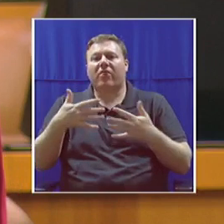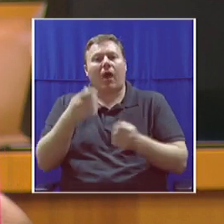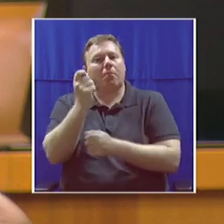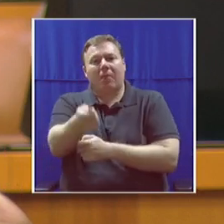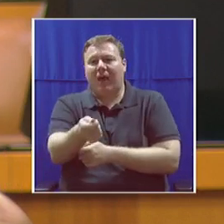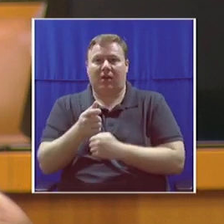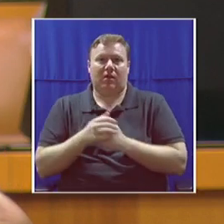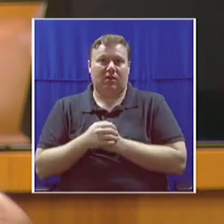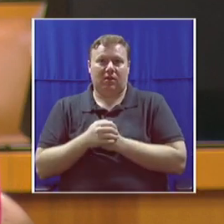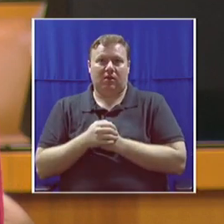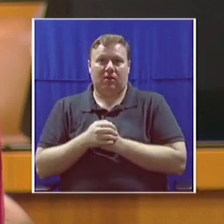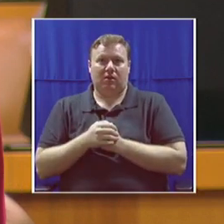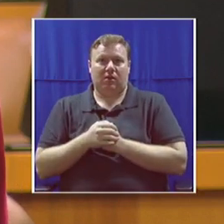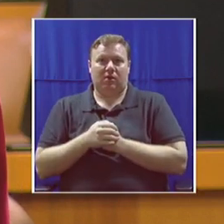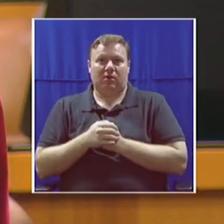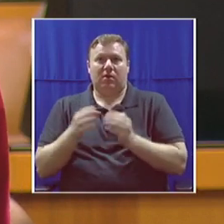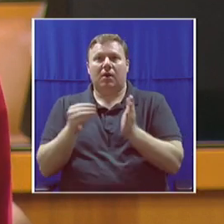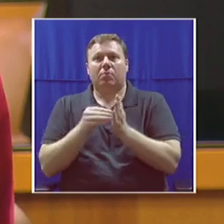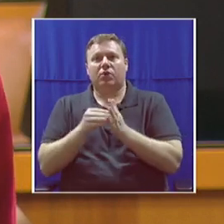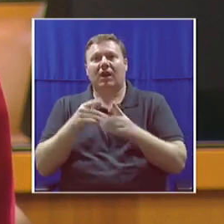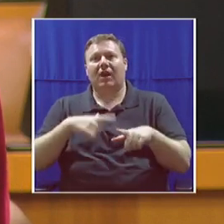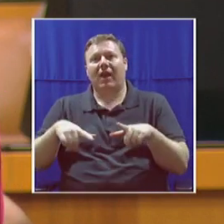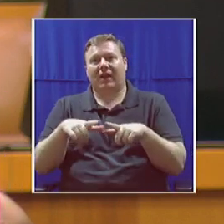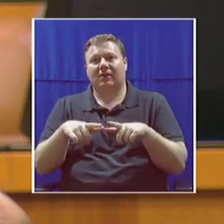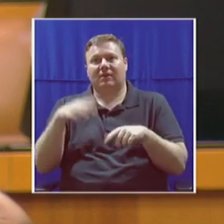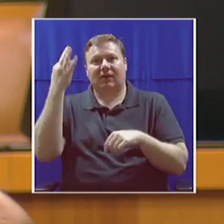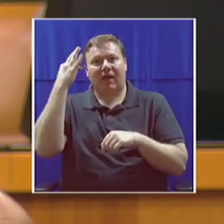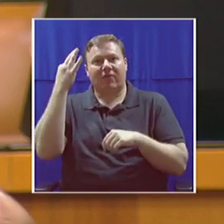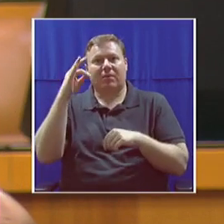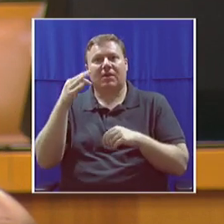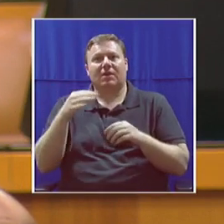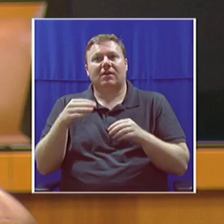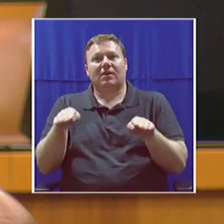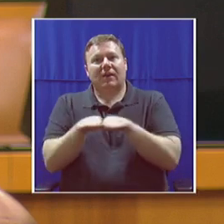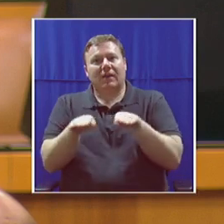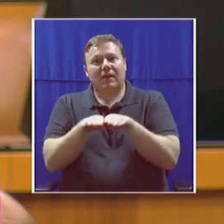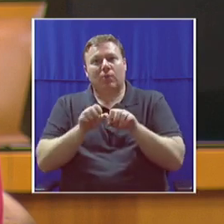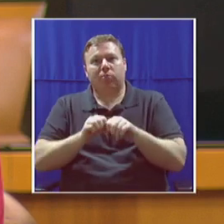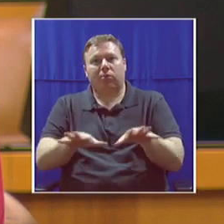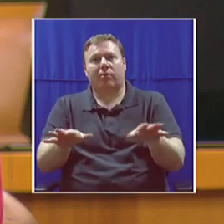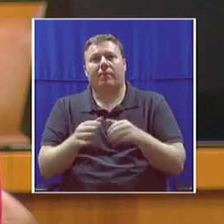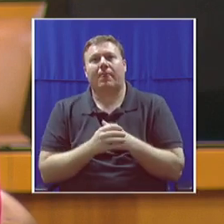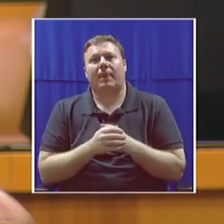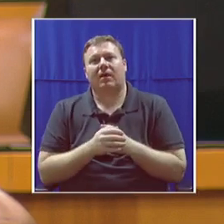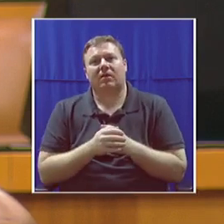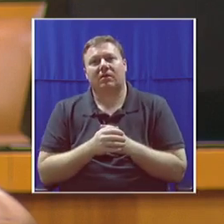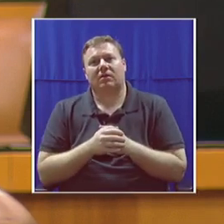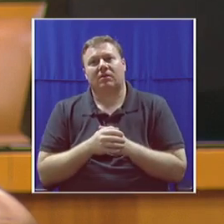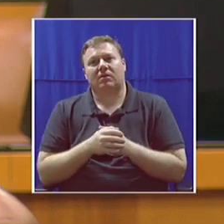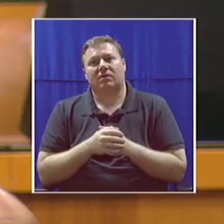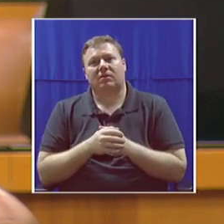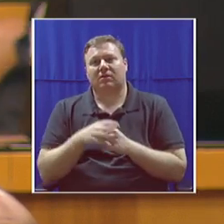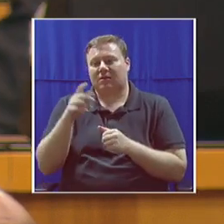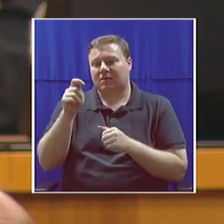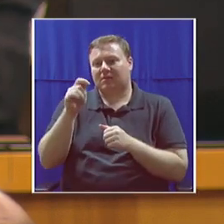and put all the land under the custodianship of the state for equal redistribution is are this title